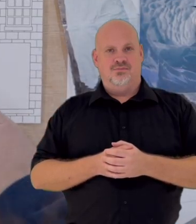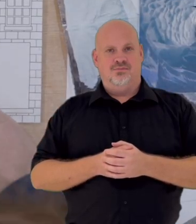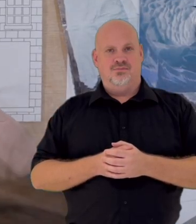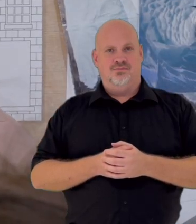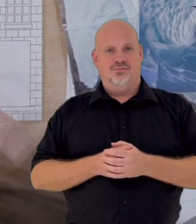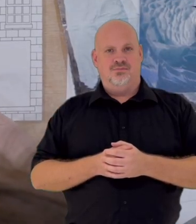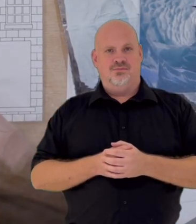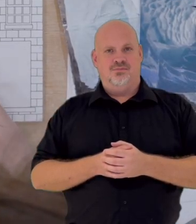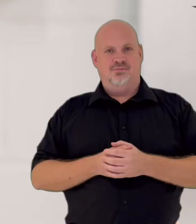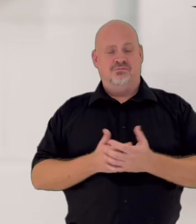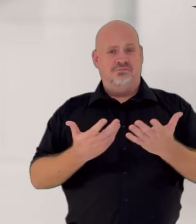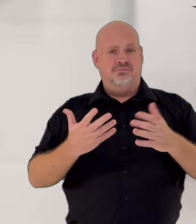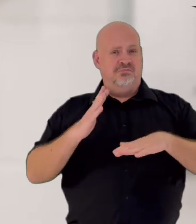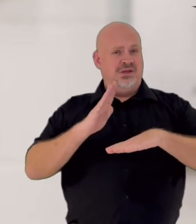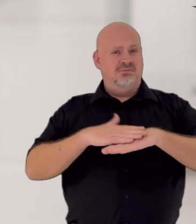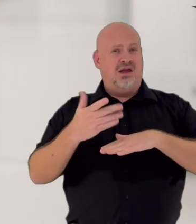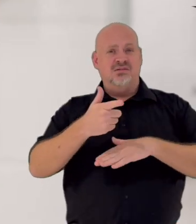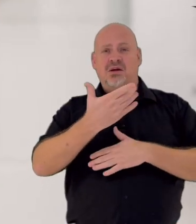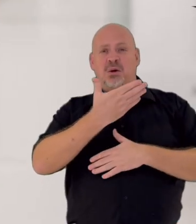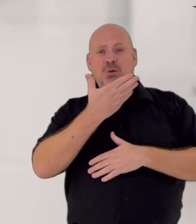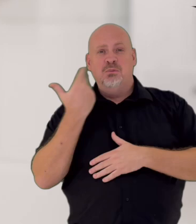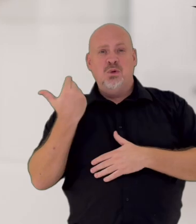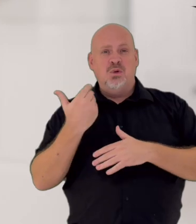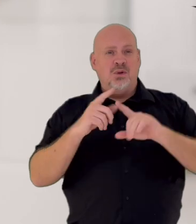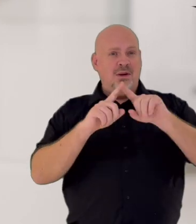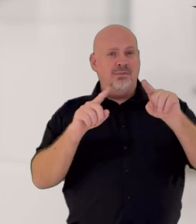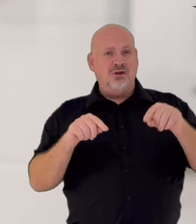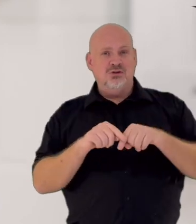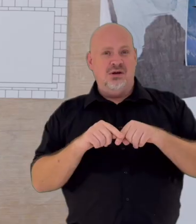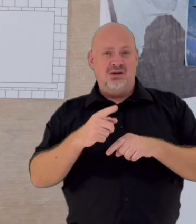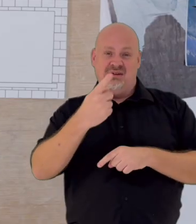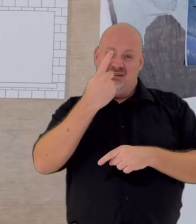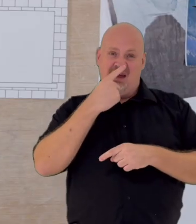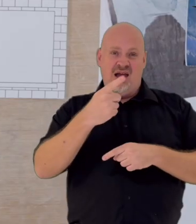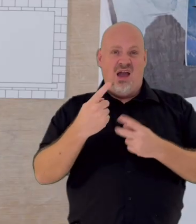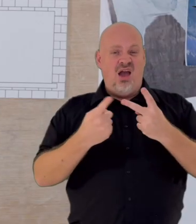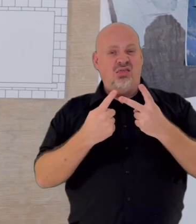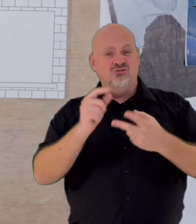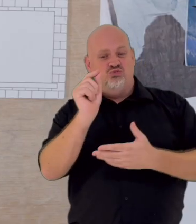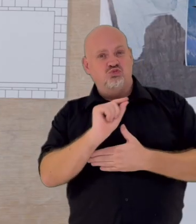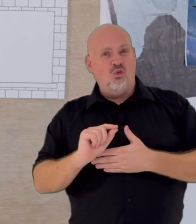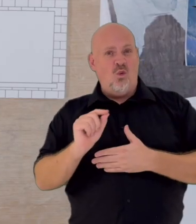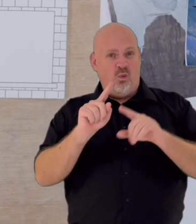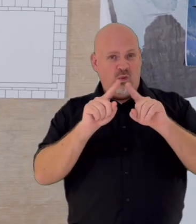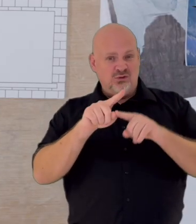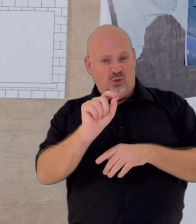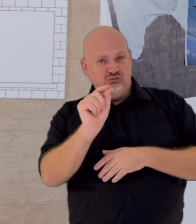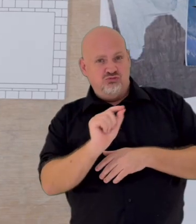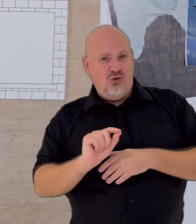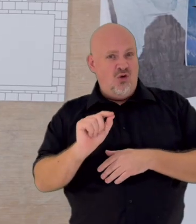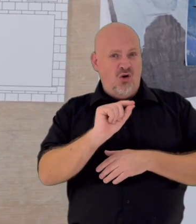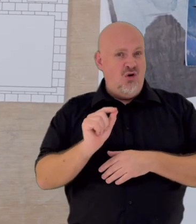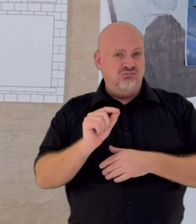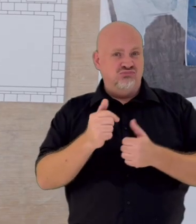It doesn't matter if you don't have collage, you can just do other drawings in the windows. I'm